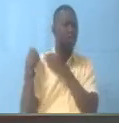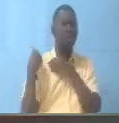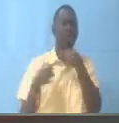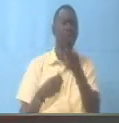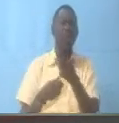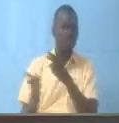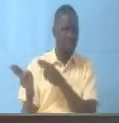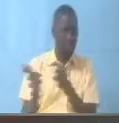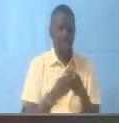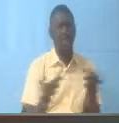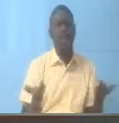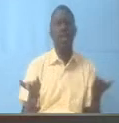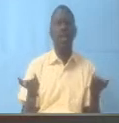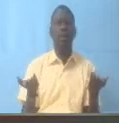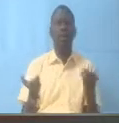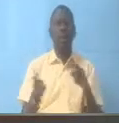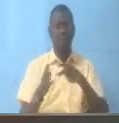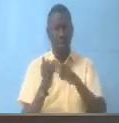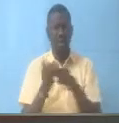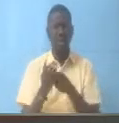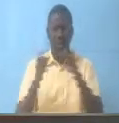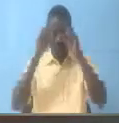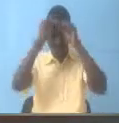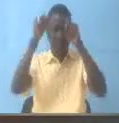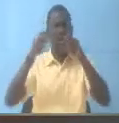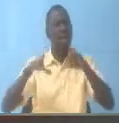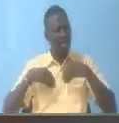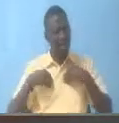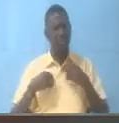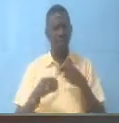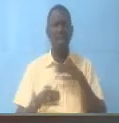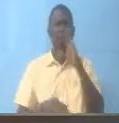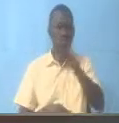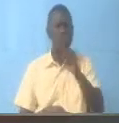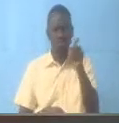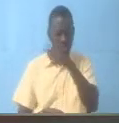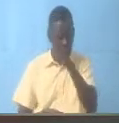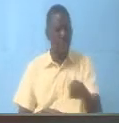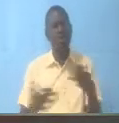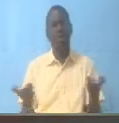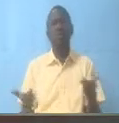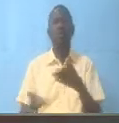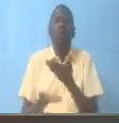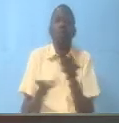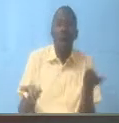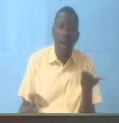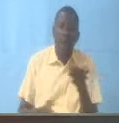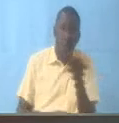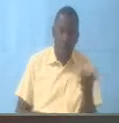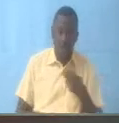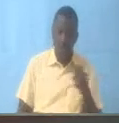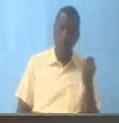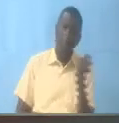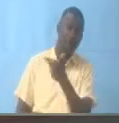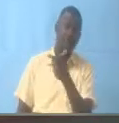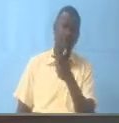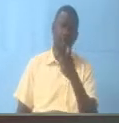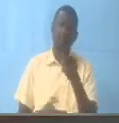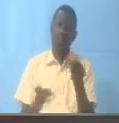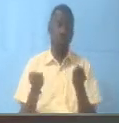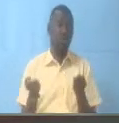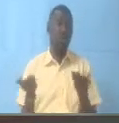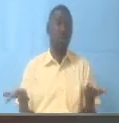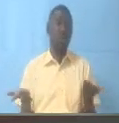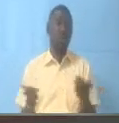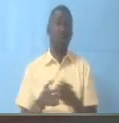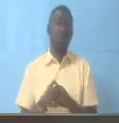réew mi nguur gi nangu nañ ne ñoom ñoo tooñ ci xew-xew boobu nga xam ne moo amoon April 10 ak 11. It was their responsibility.